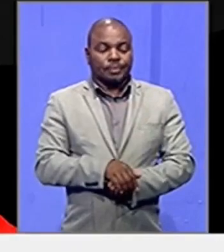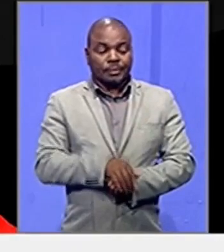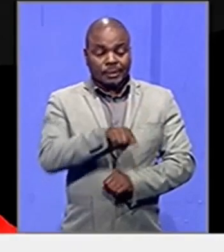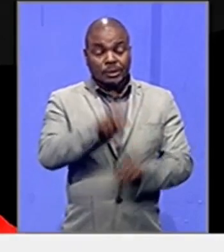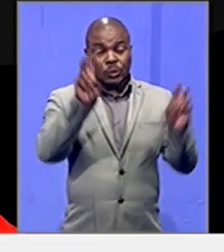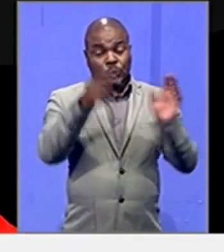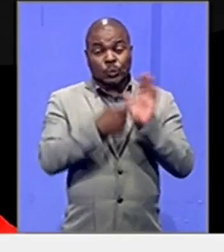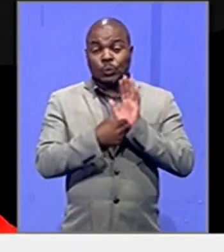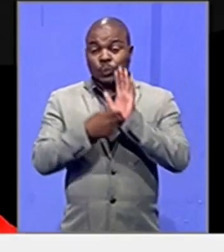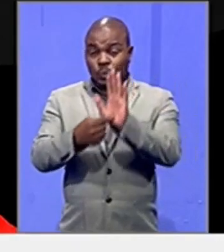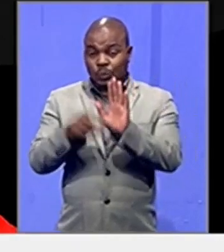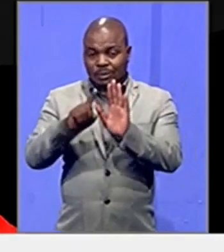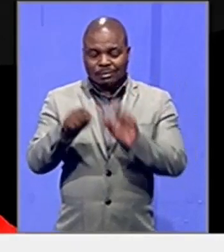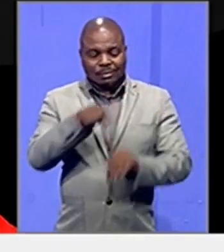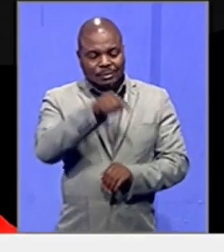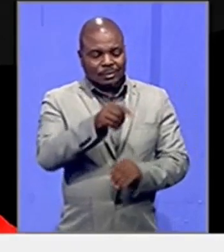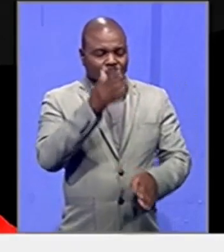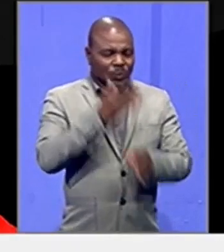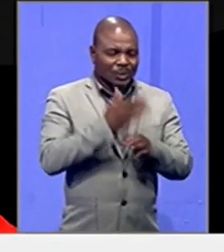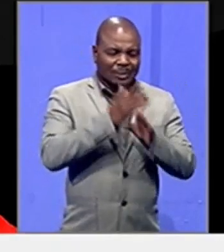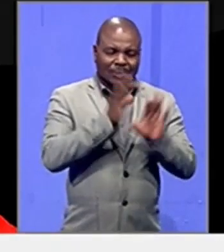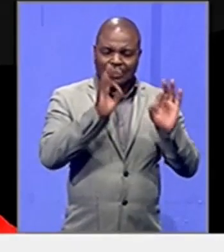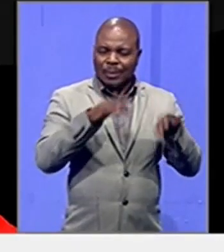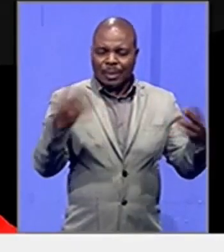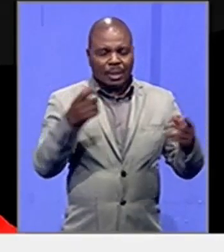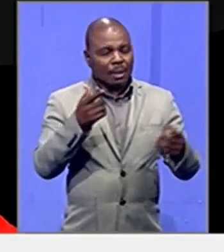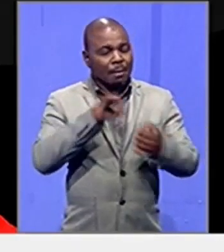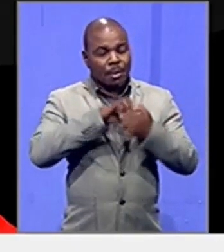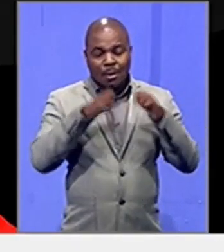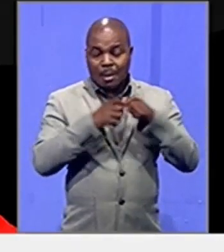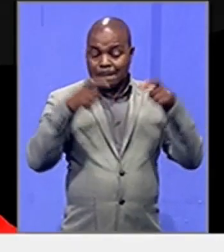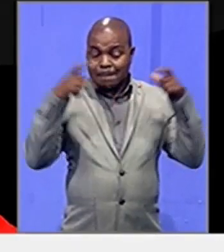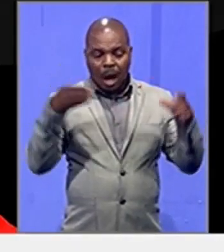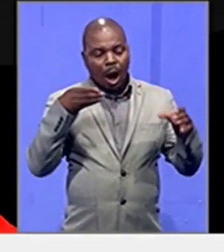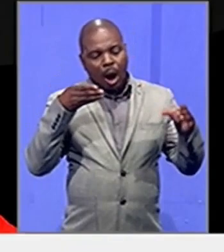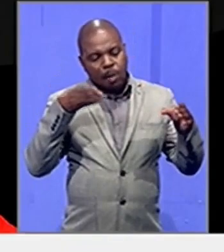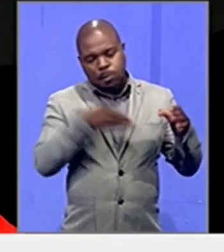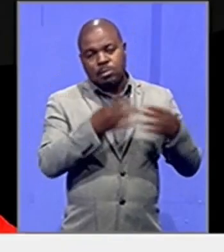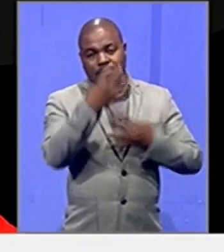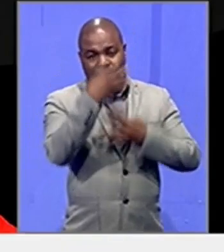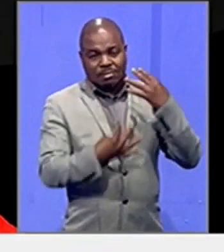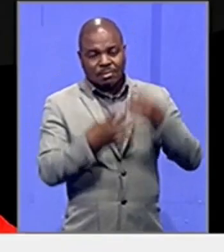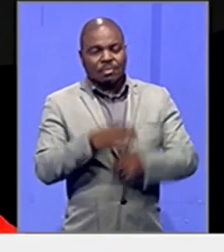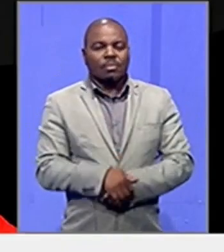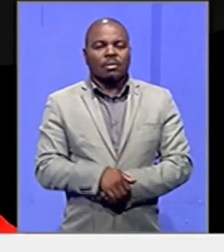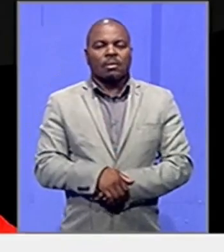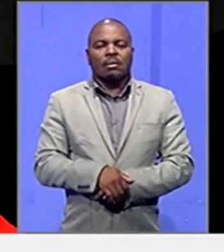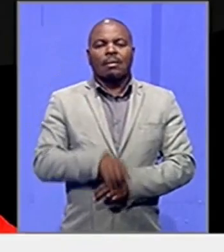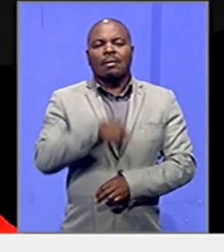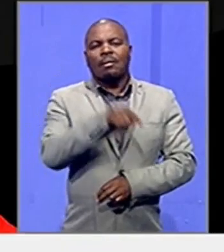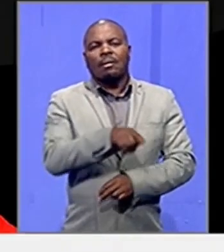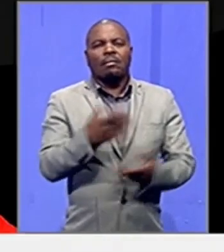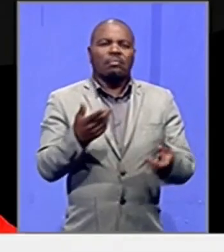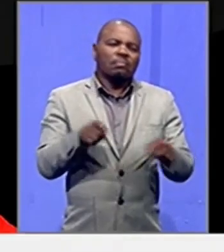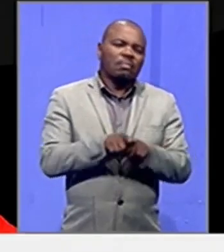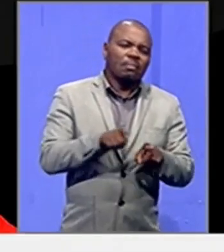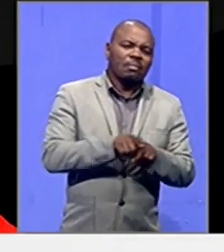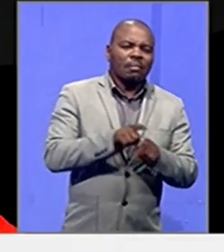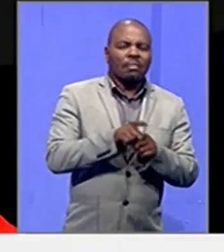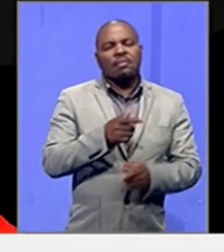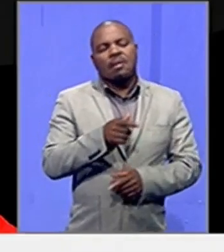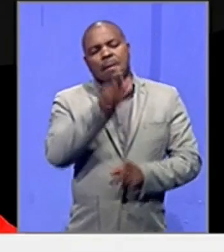towards dysfunctionality and bigger problems. This is not a mere anonymous, smarter, daring